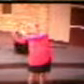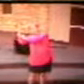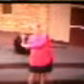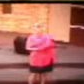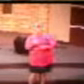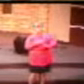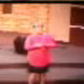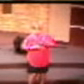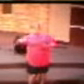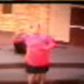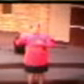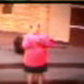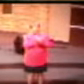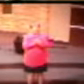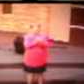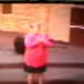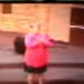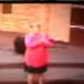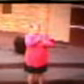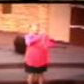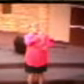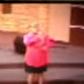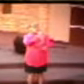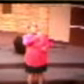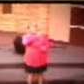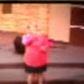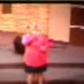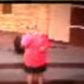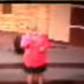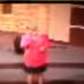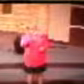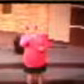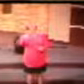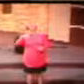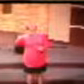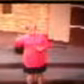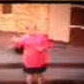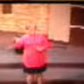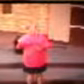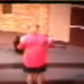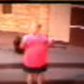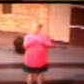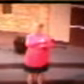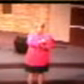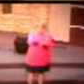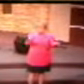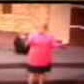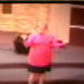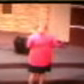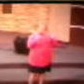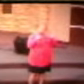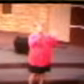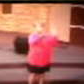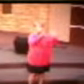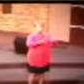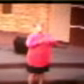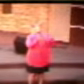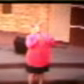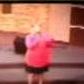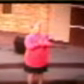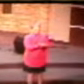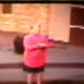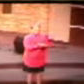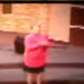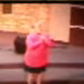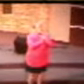and extraordinary servant of God. What a great team of servant leaders God's blessed the Highland Oaks Church with.